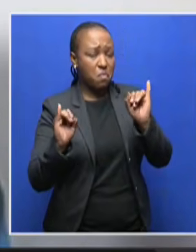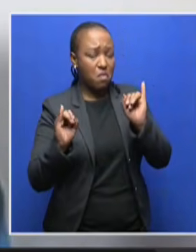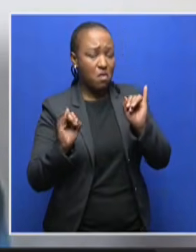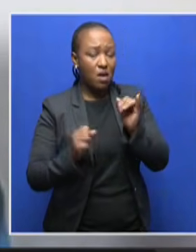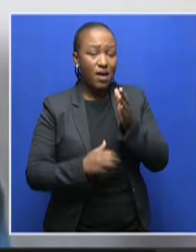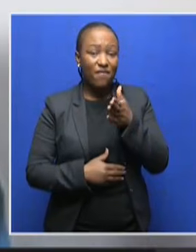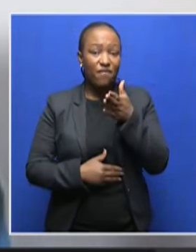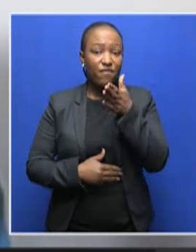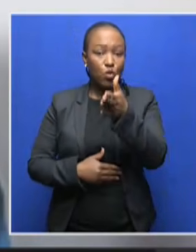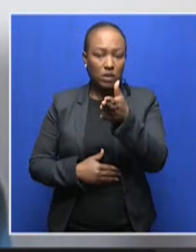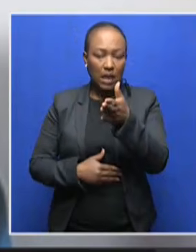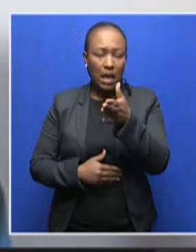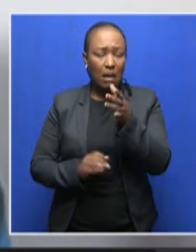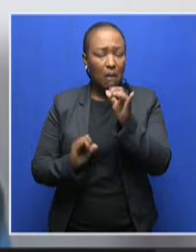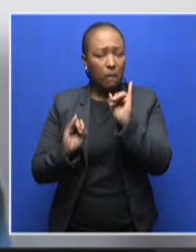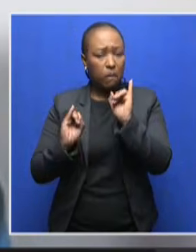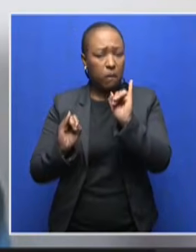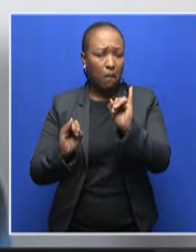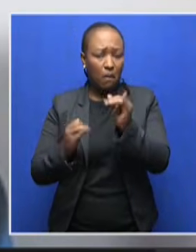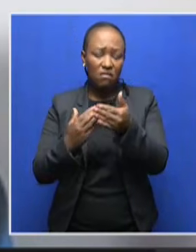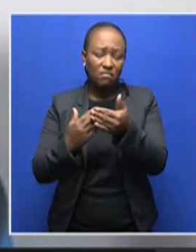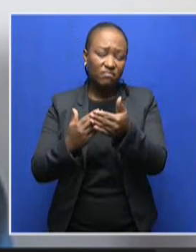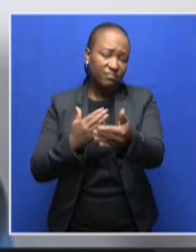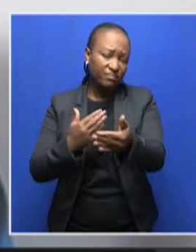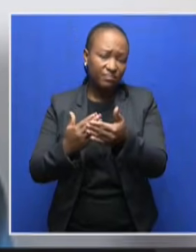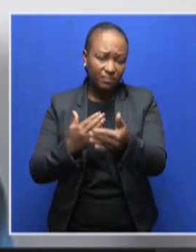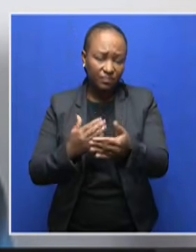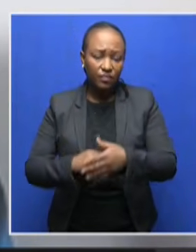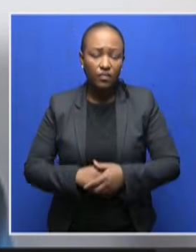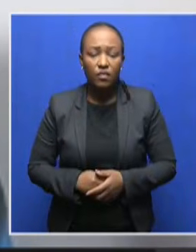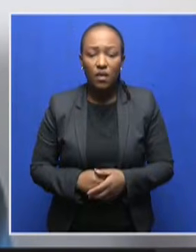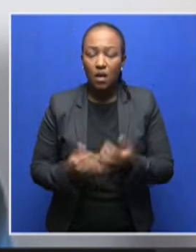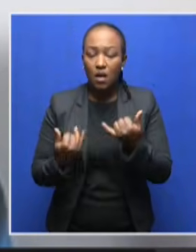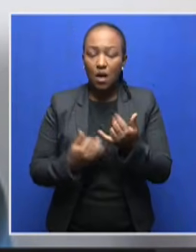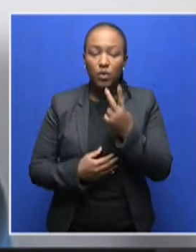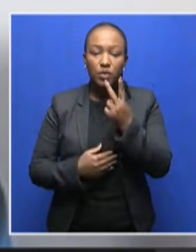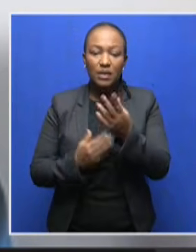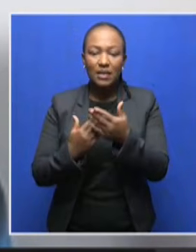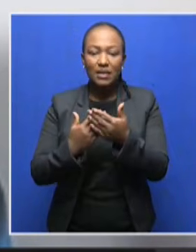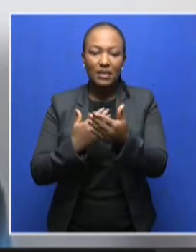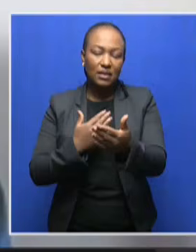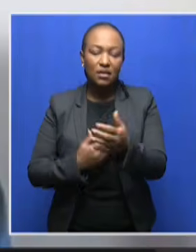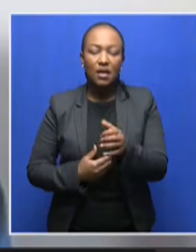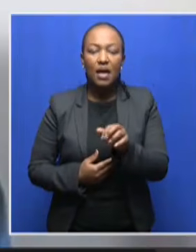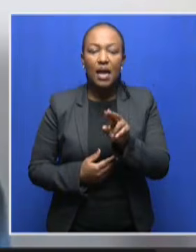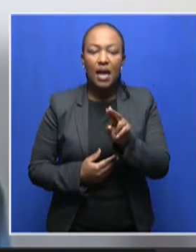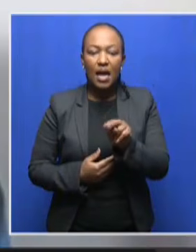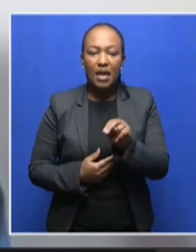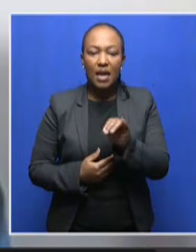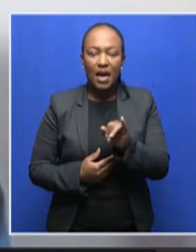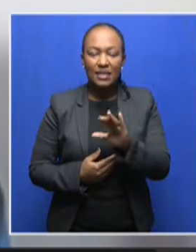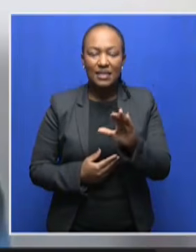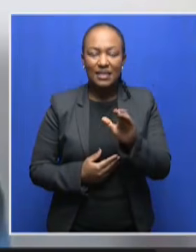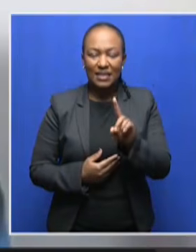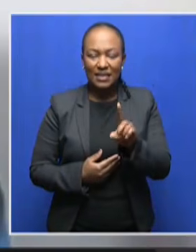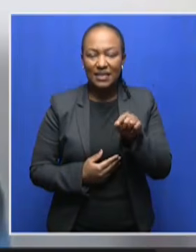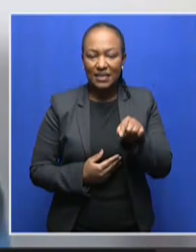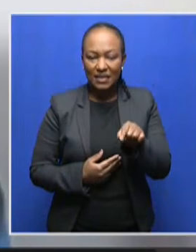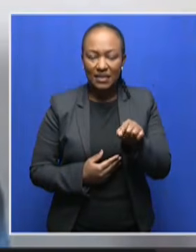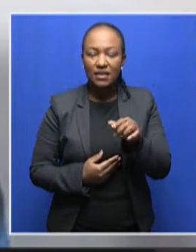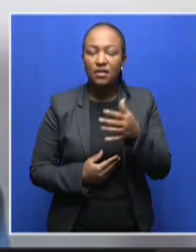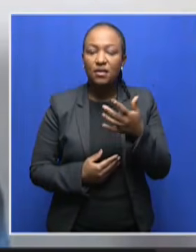in a very immediate future. So what you see currently being reported by the NICD is an uptick in terms of number of